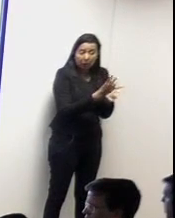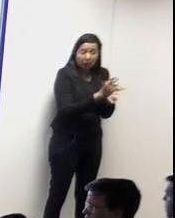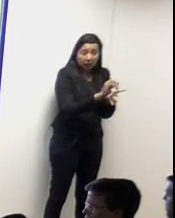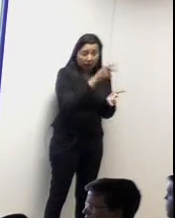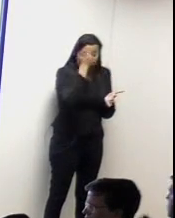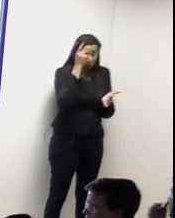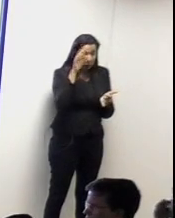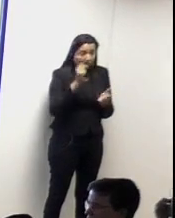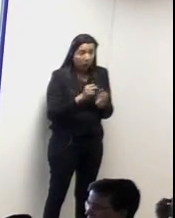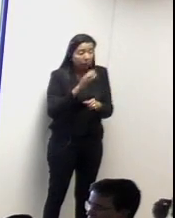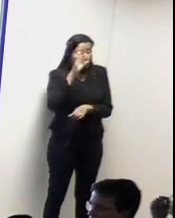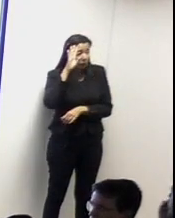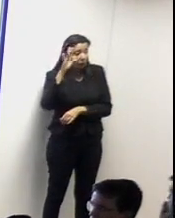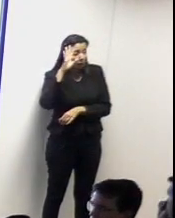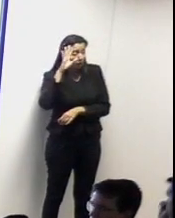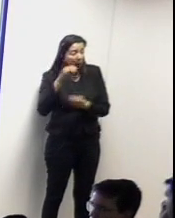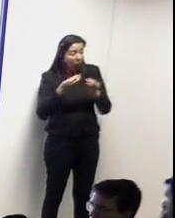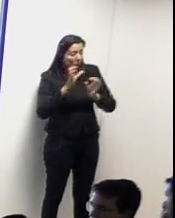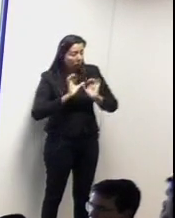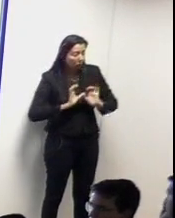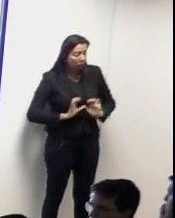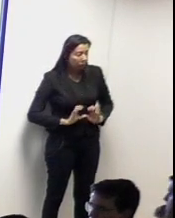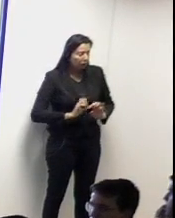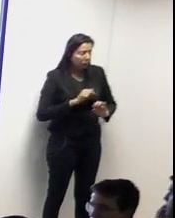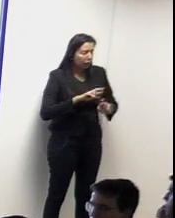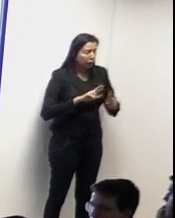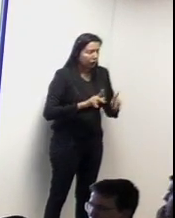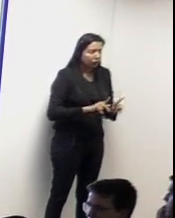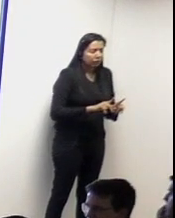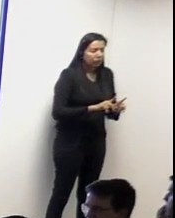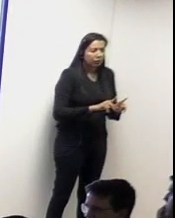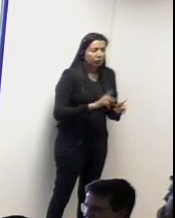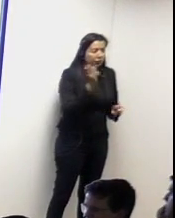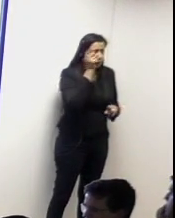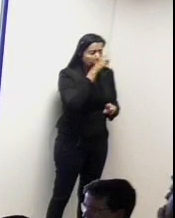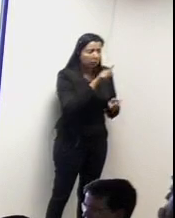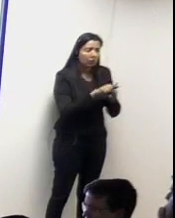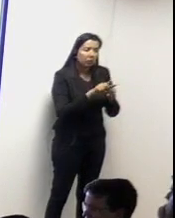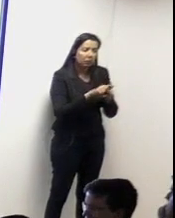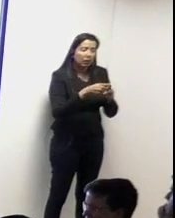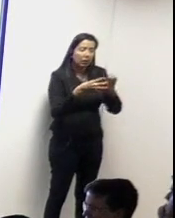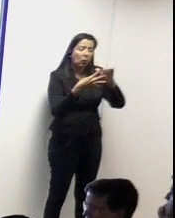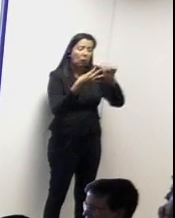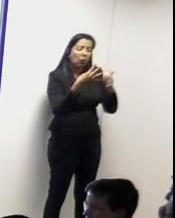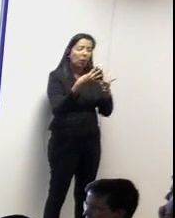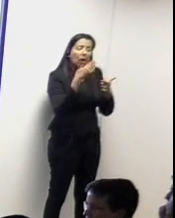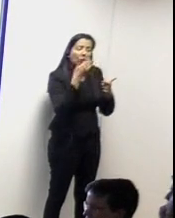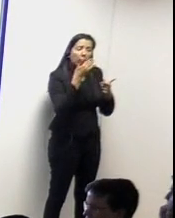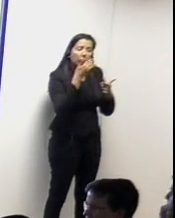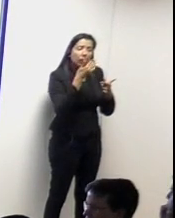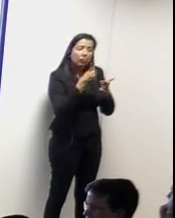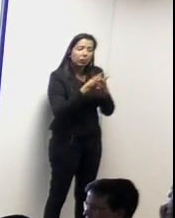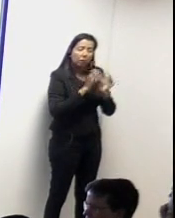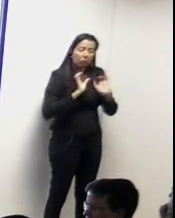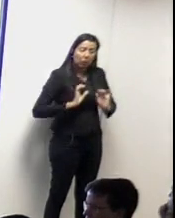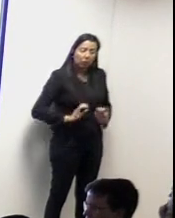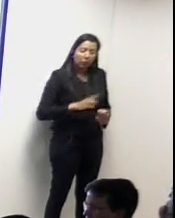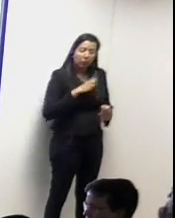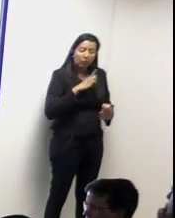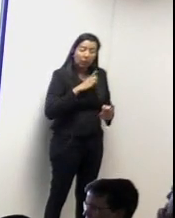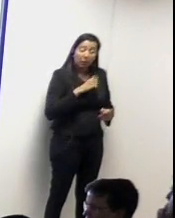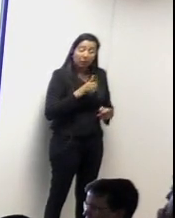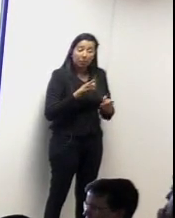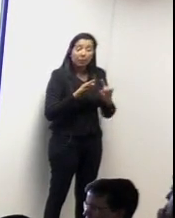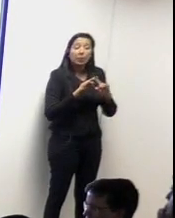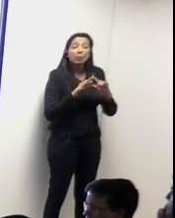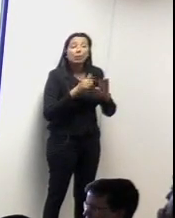behave, pretty difficult because there are four possible behaviors that you can get. The first one is equilibrium. I'm showing cattle. Cattle